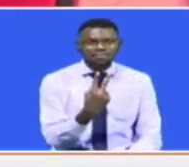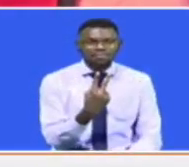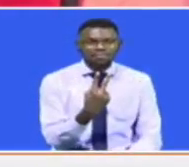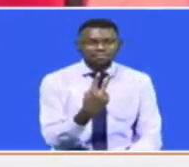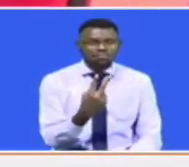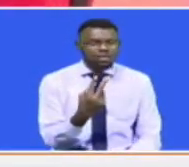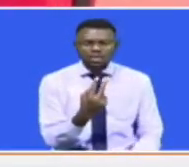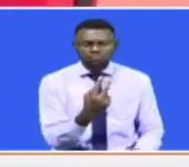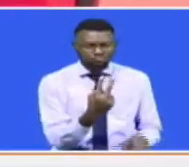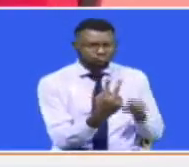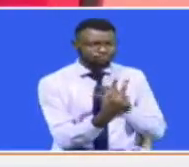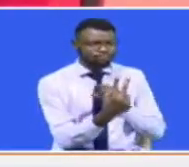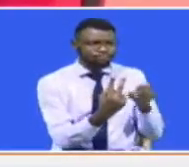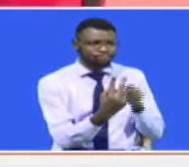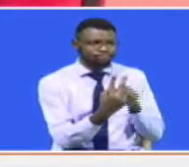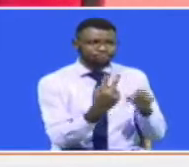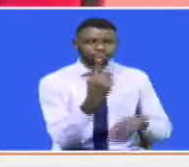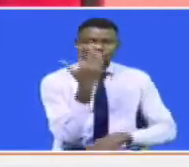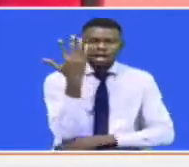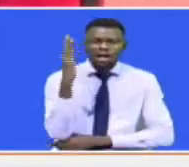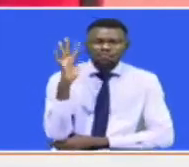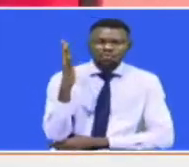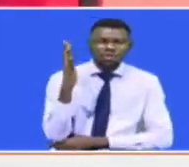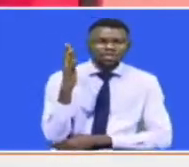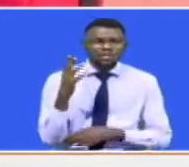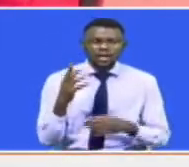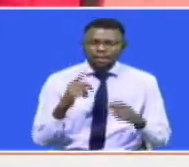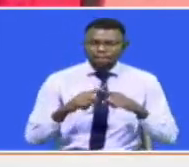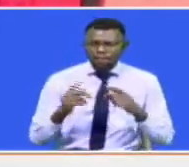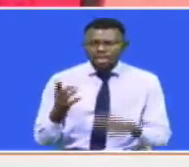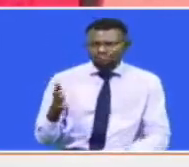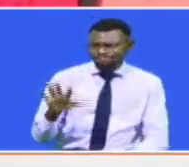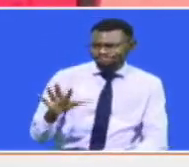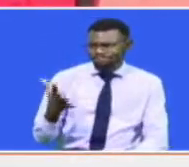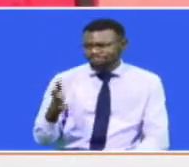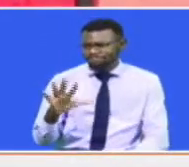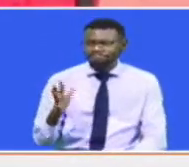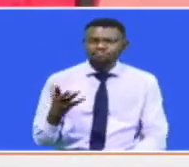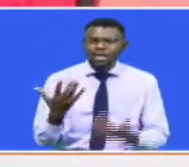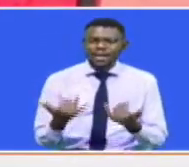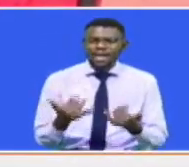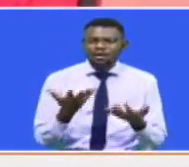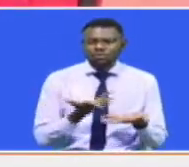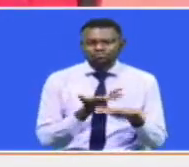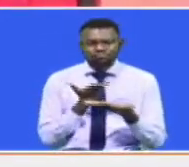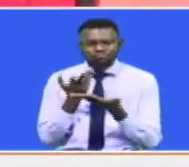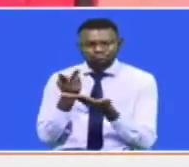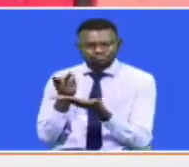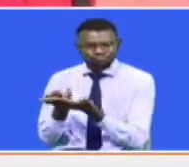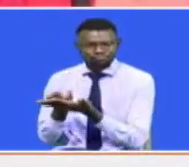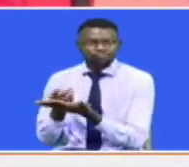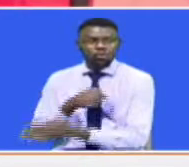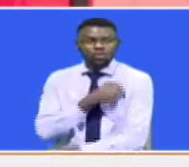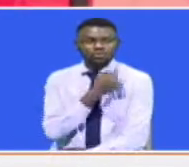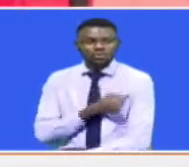ambao walikuwa pale msituni. Hali yao sio mbaya sana na wameweza kupeleka hospitalini.